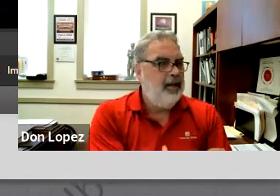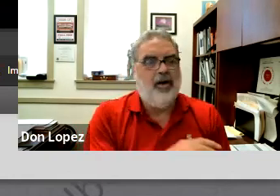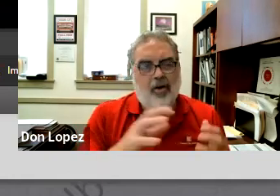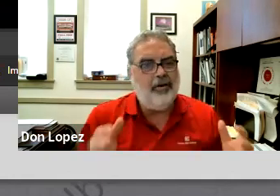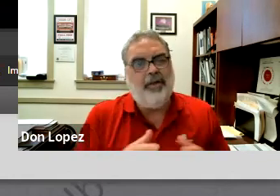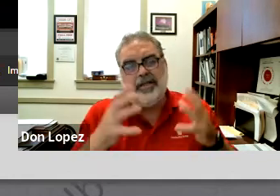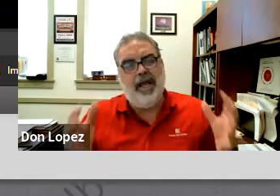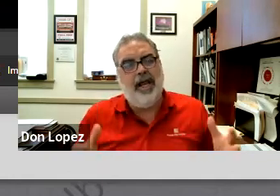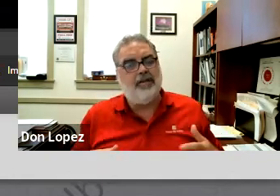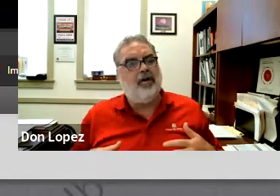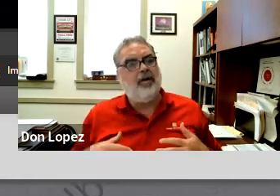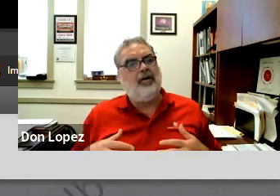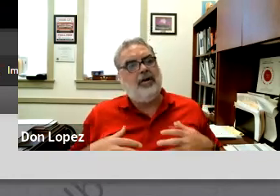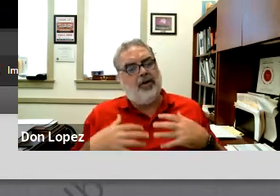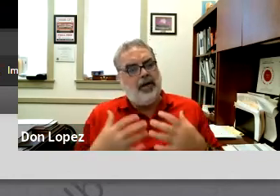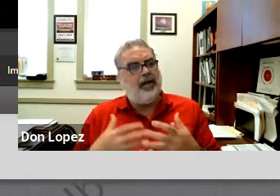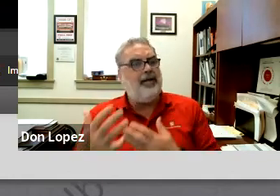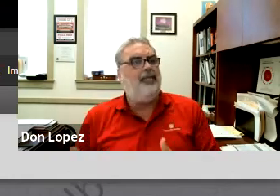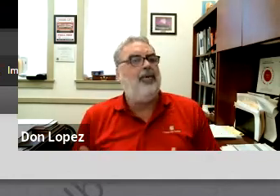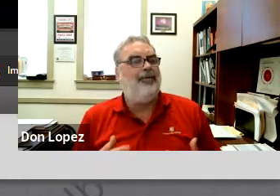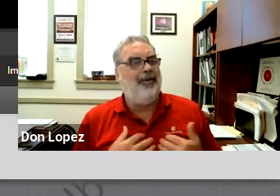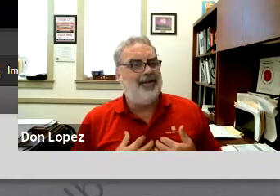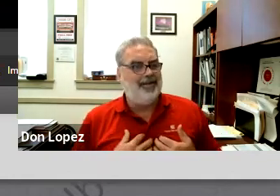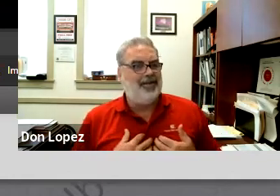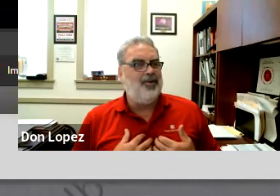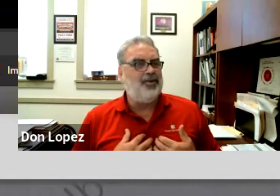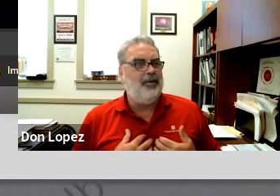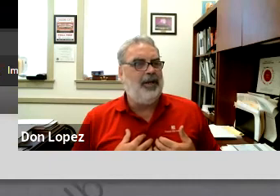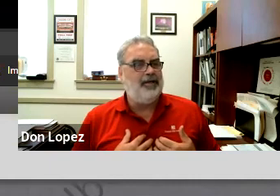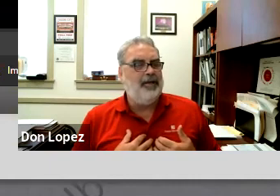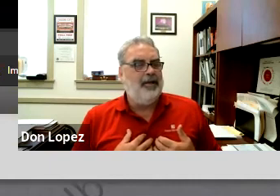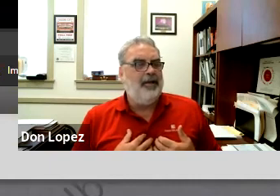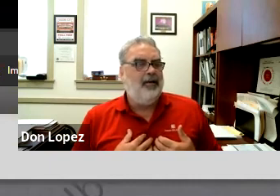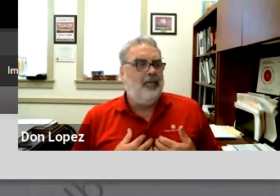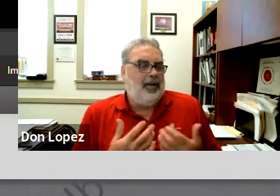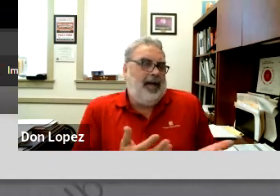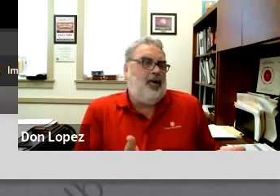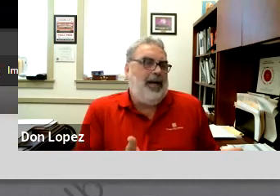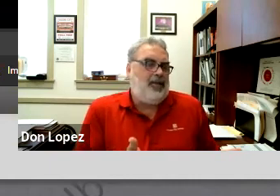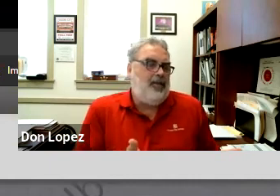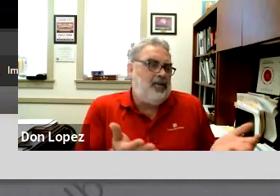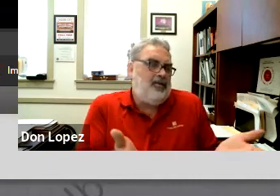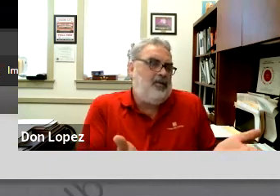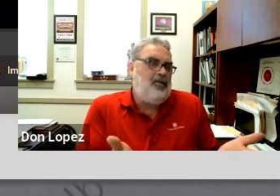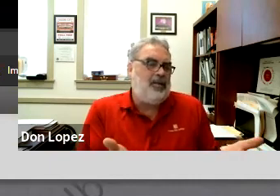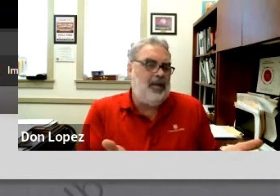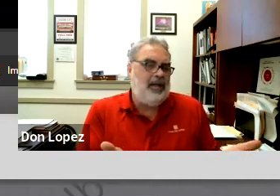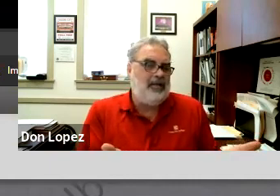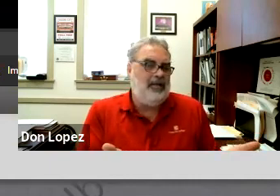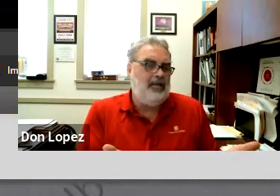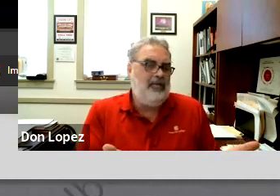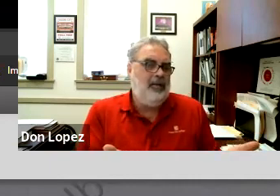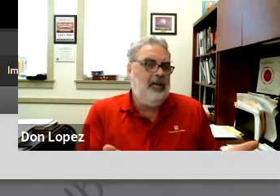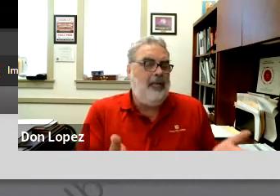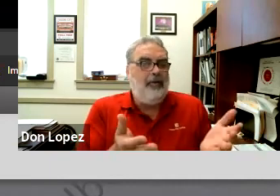And like all of these things are critically important for us institutionally, because what that equates to is student